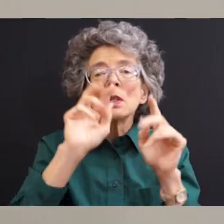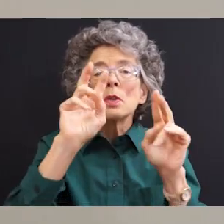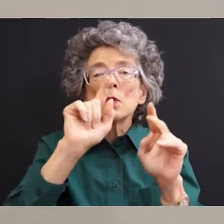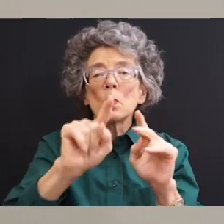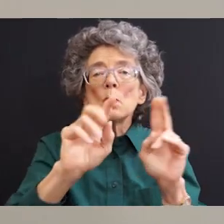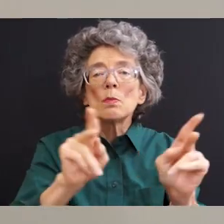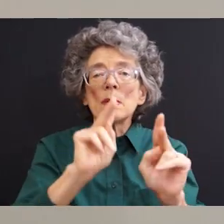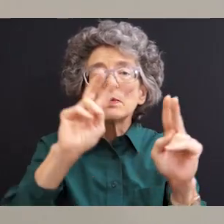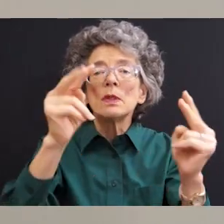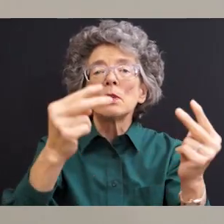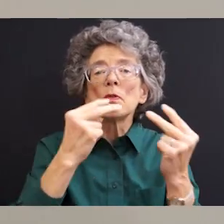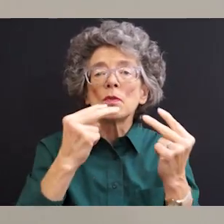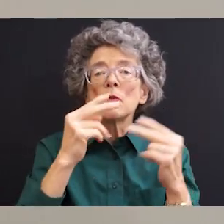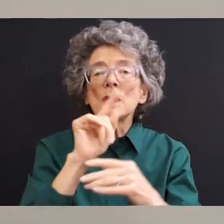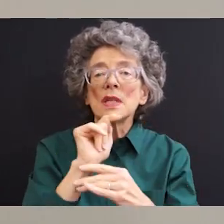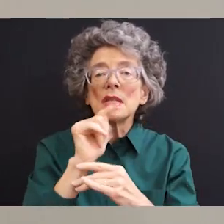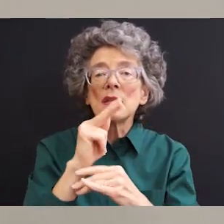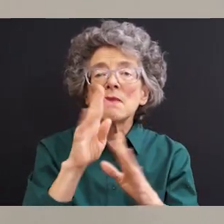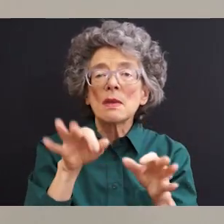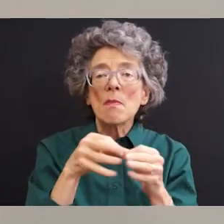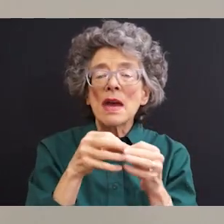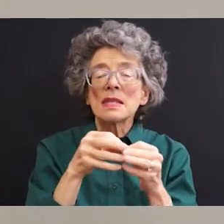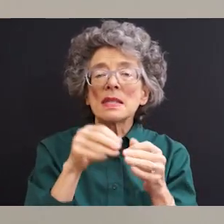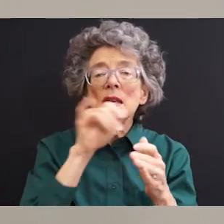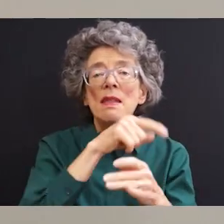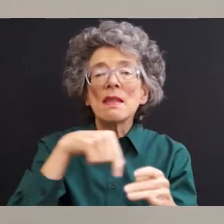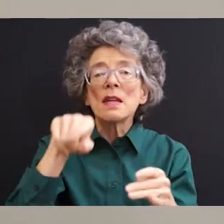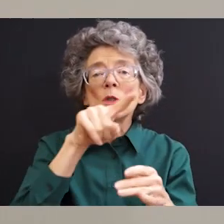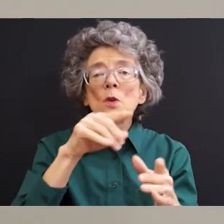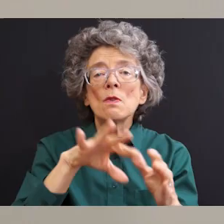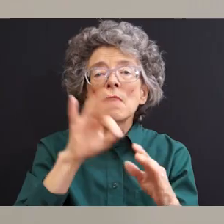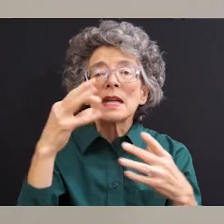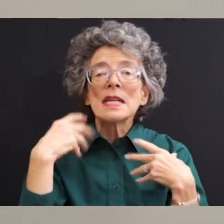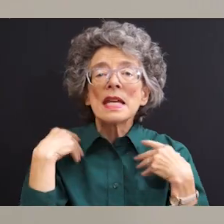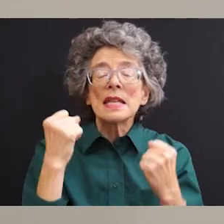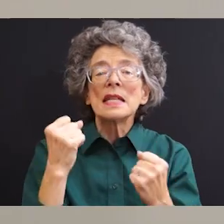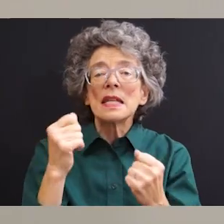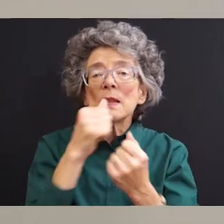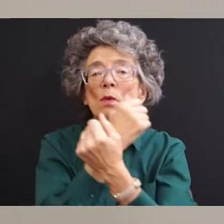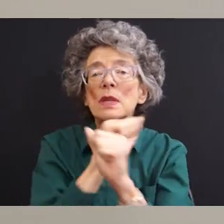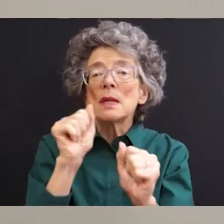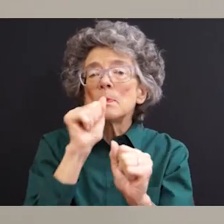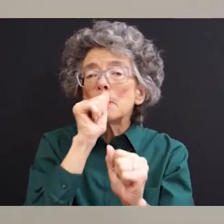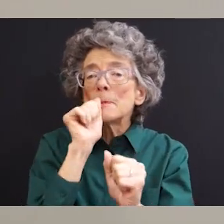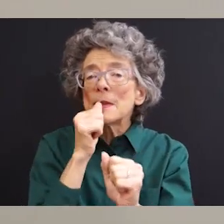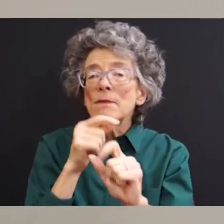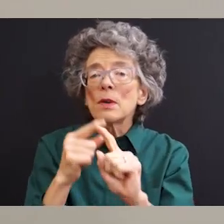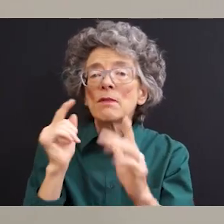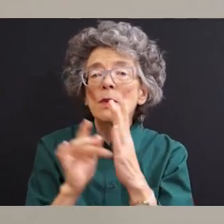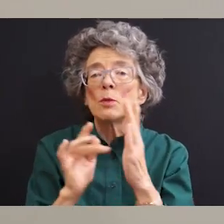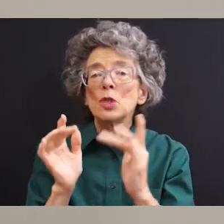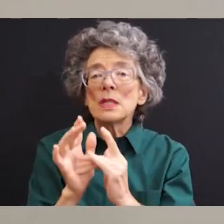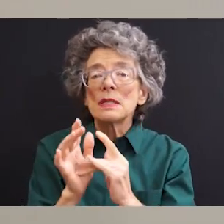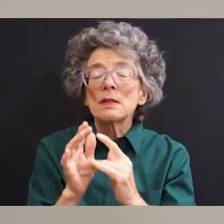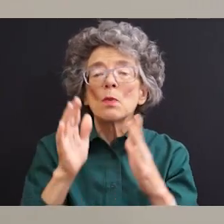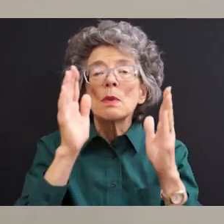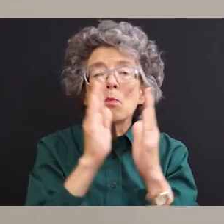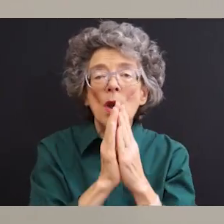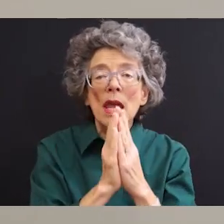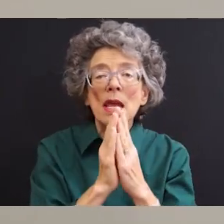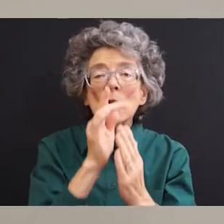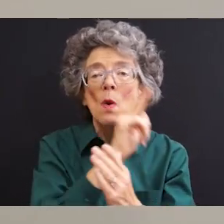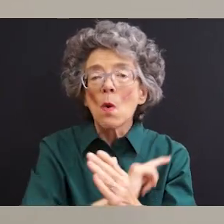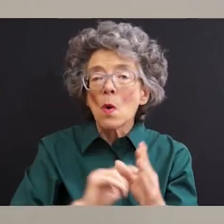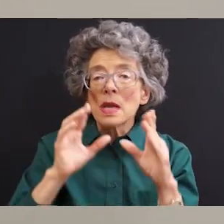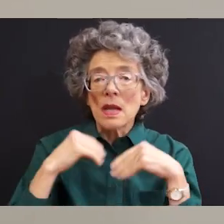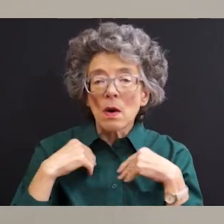this television mass, that they find healing in the redempting suffering of Jesus. Let us pray to the Lord.